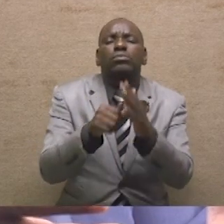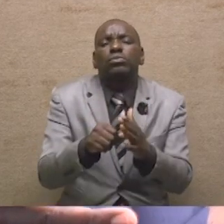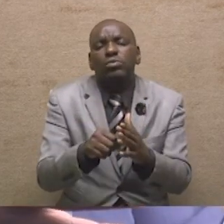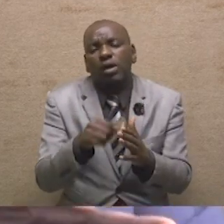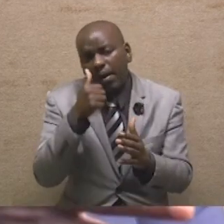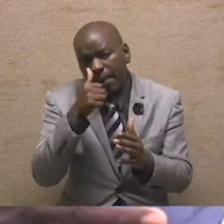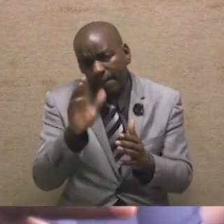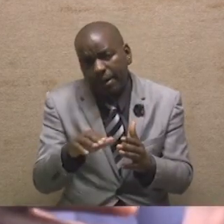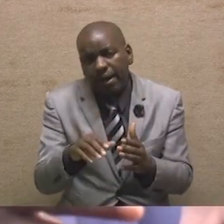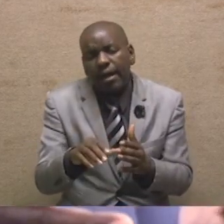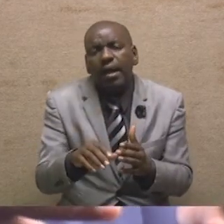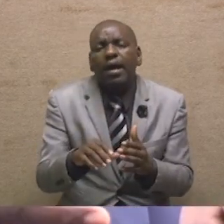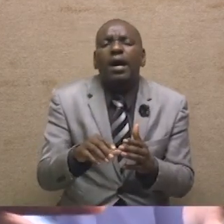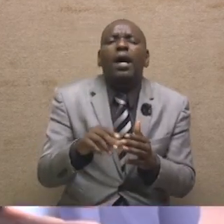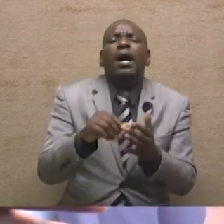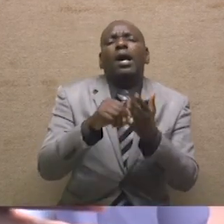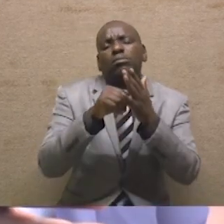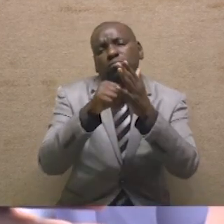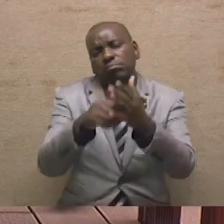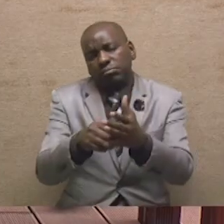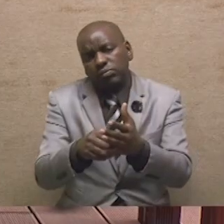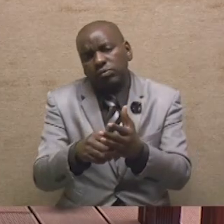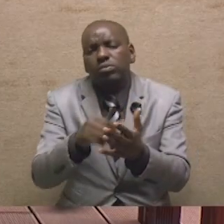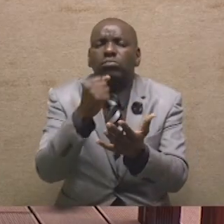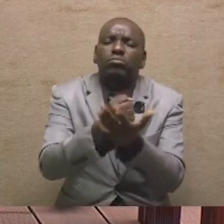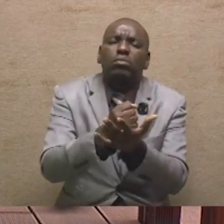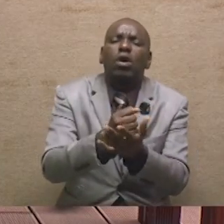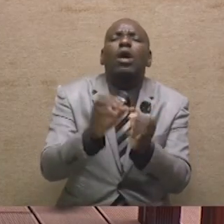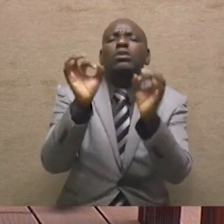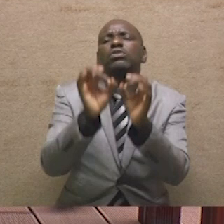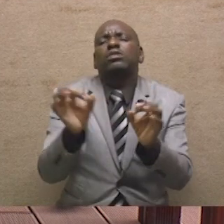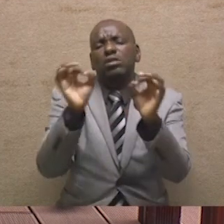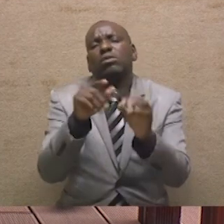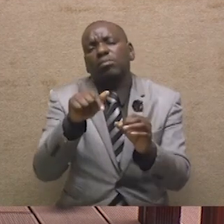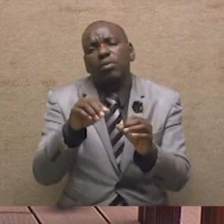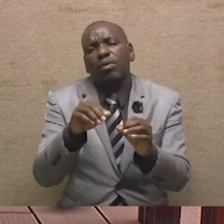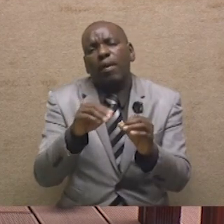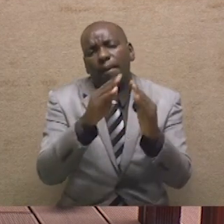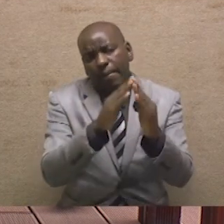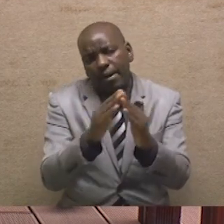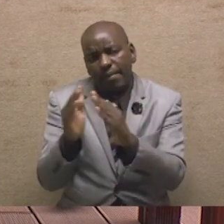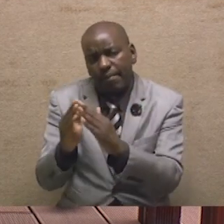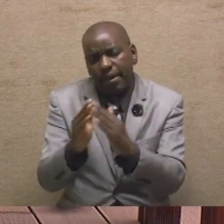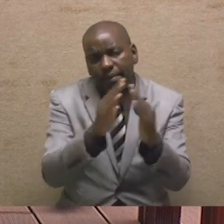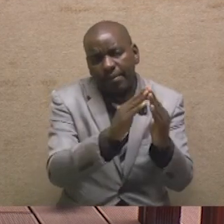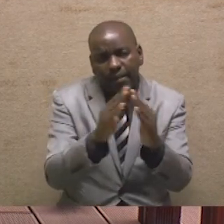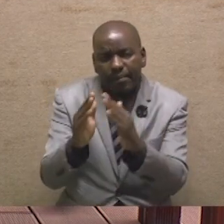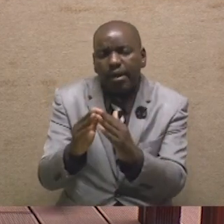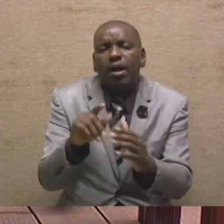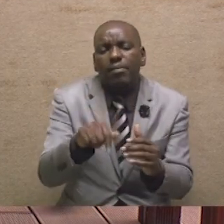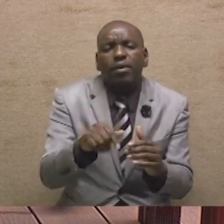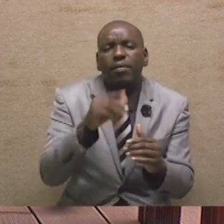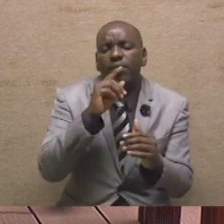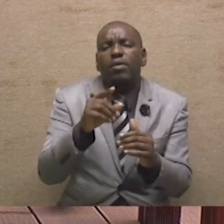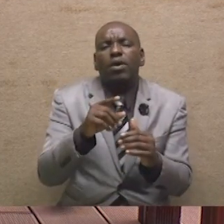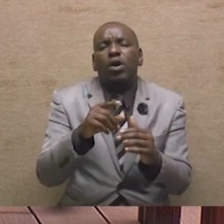of non-registered institutions mushrooming. What do you mean when you say quiet and stiff? Maybe Yeah. you can explain